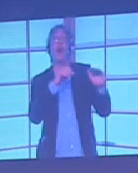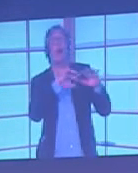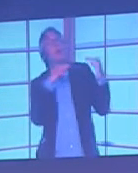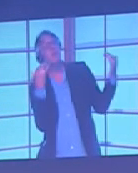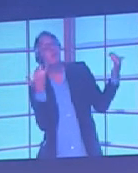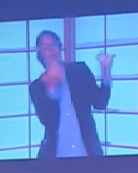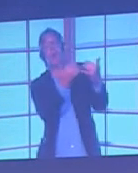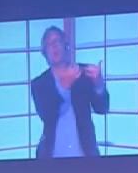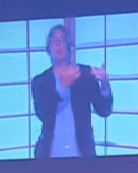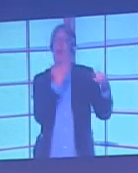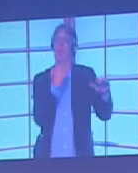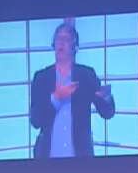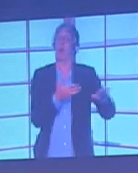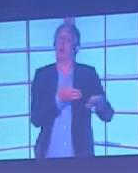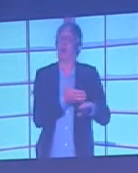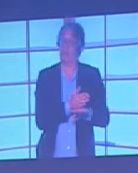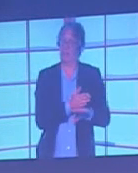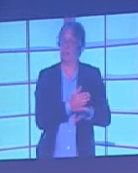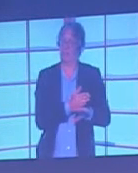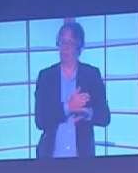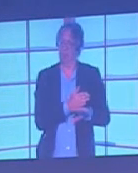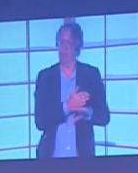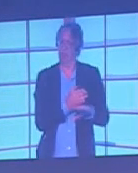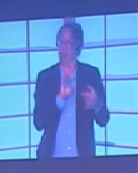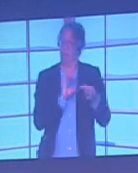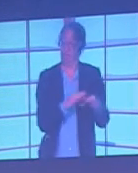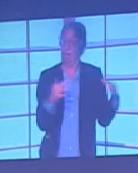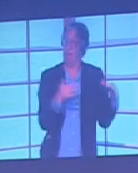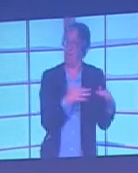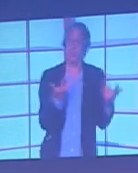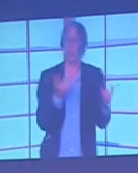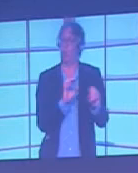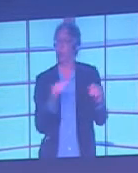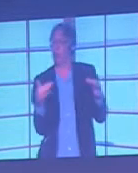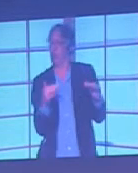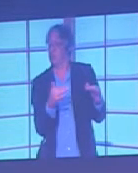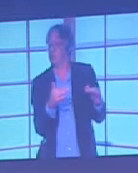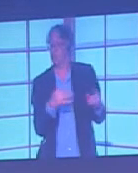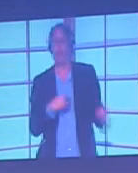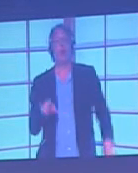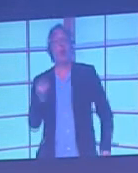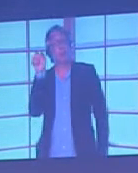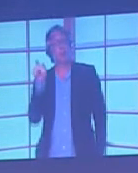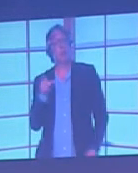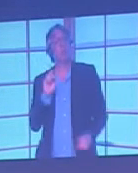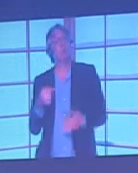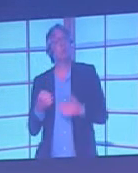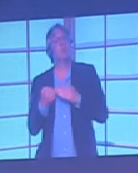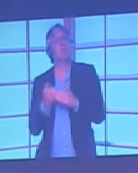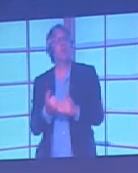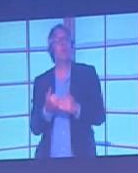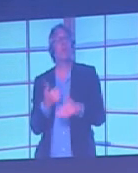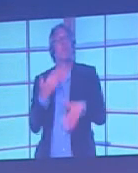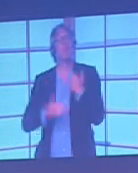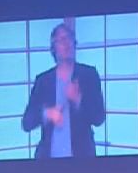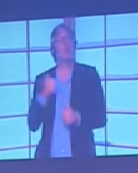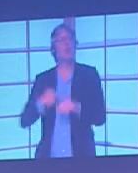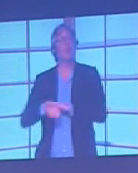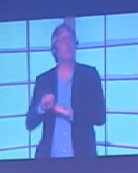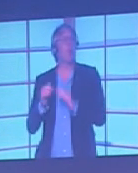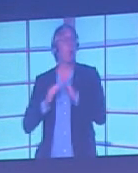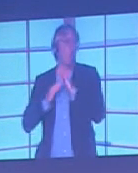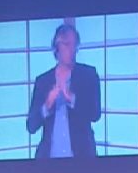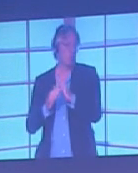and anybody else that requires access. We also expect that they will assist the disability football coaches in terms of advising